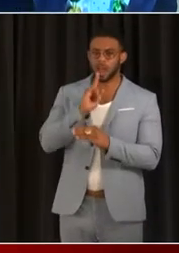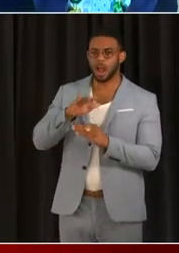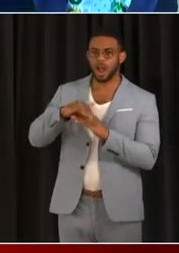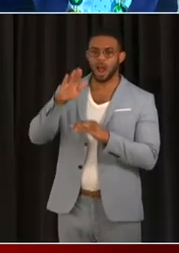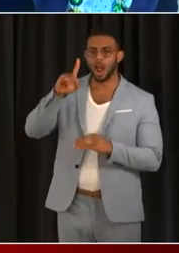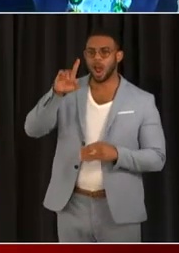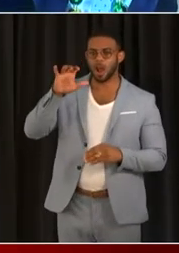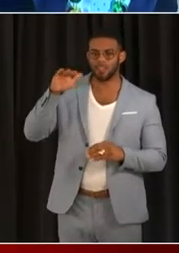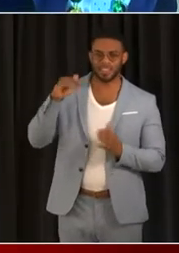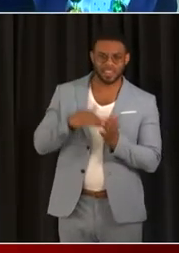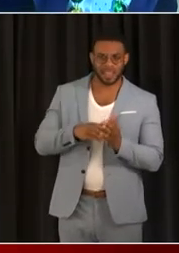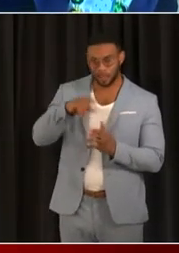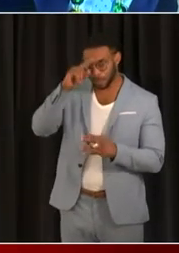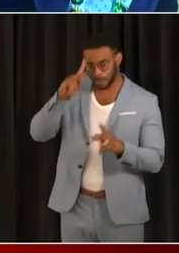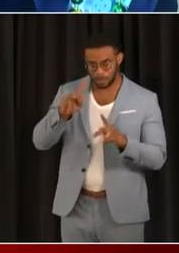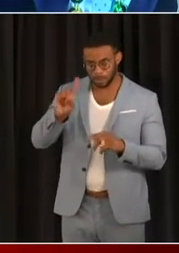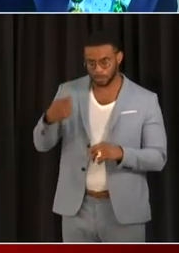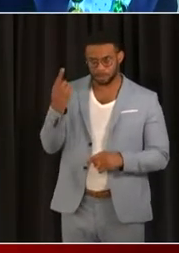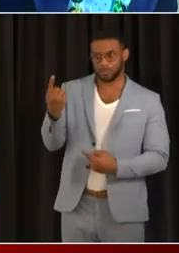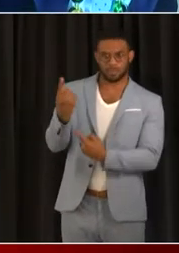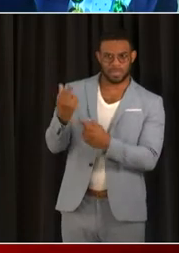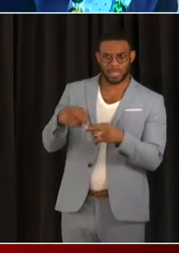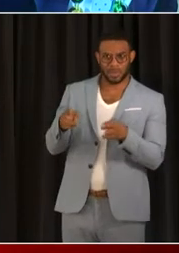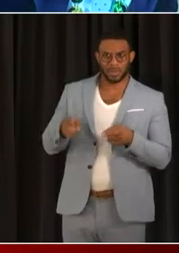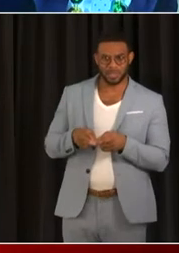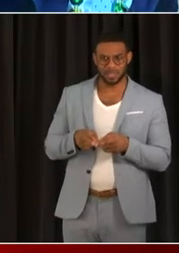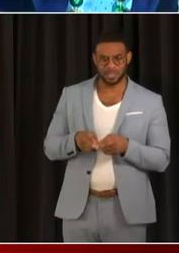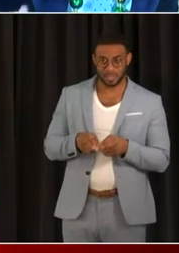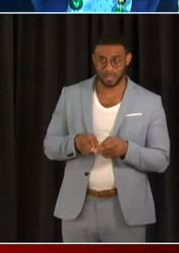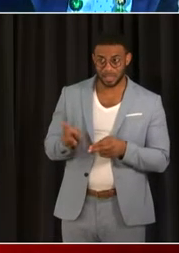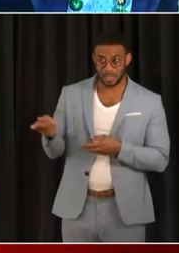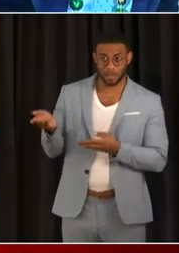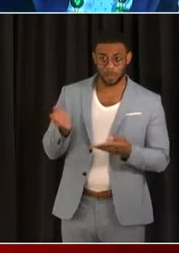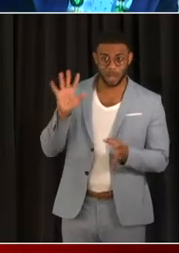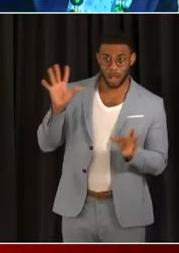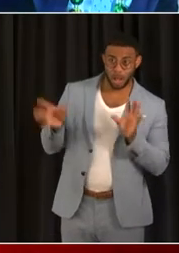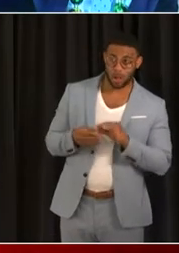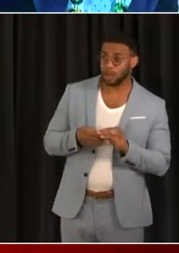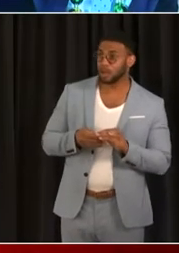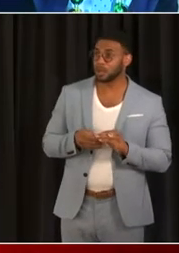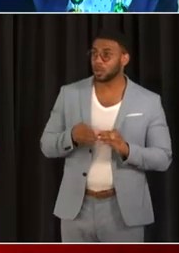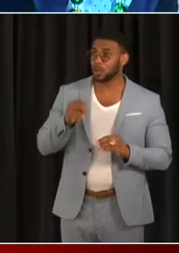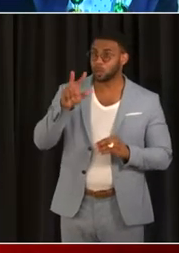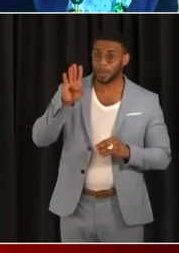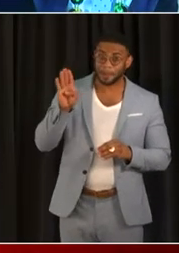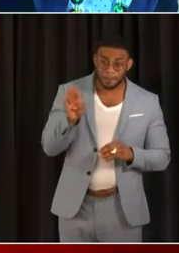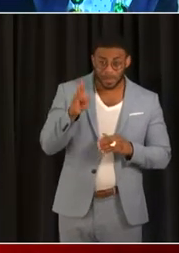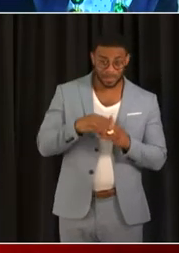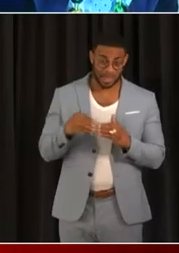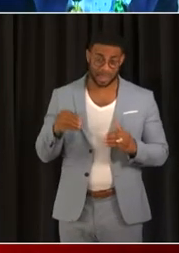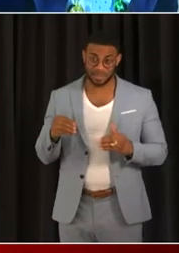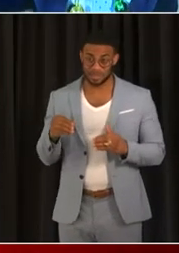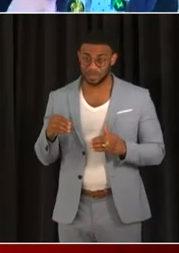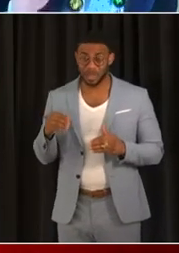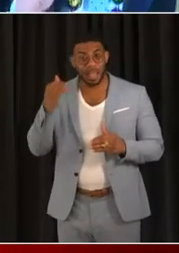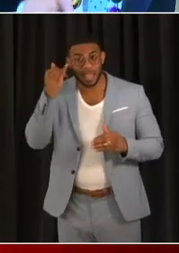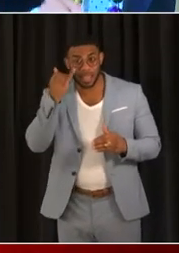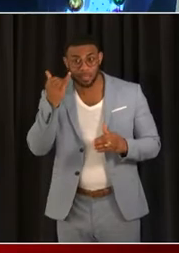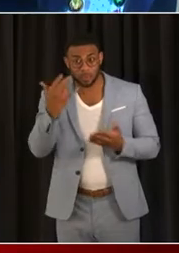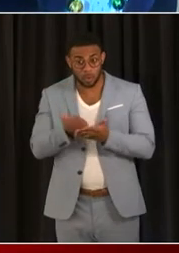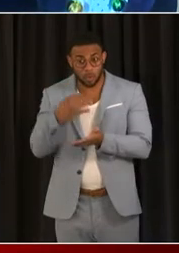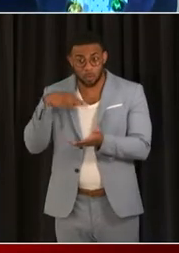are 150,000 black sole proprietorships in the region, and they bring in a total of $3 billion.